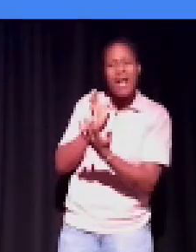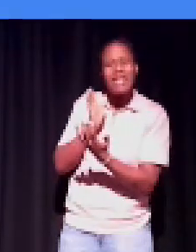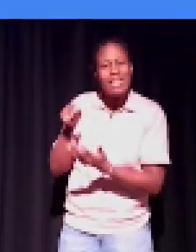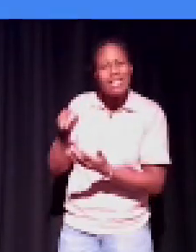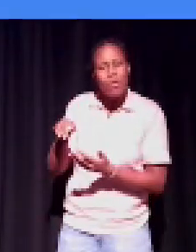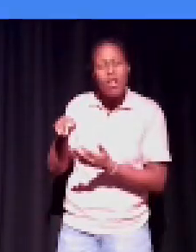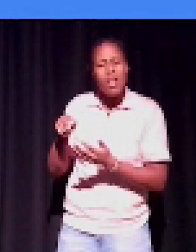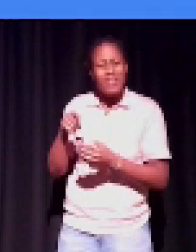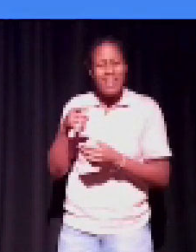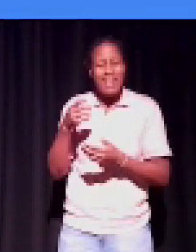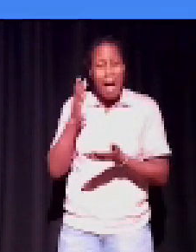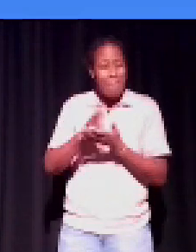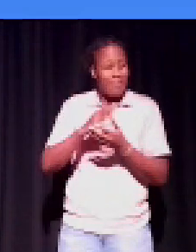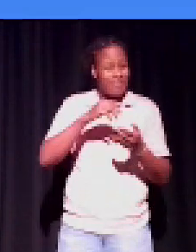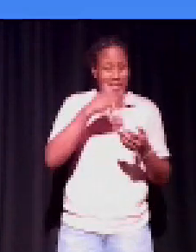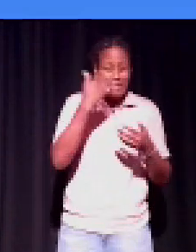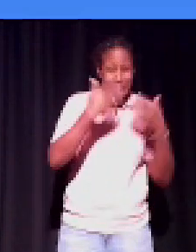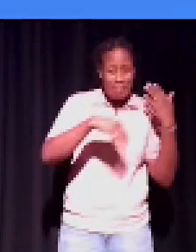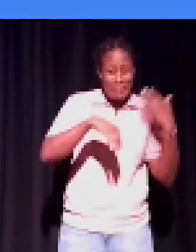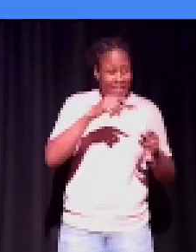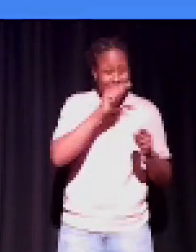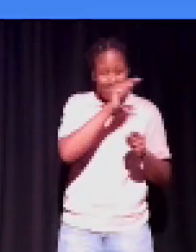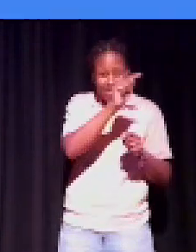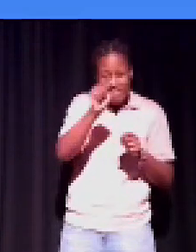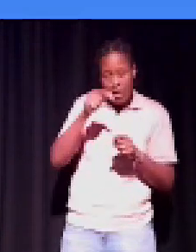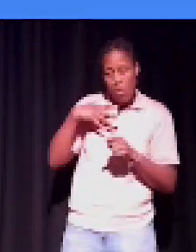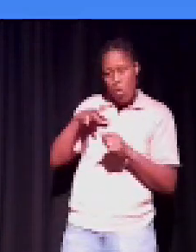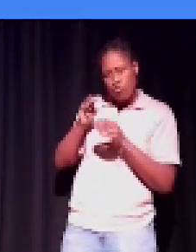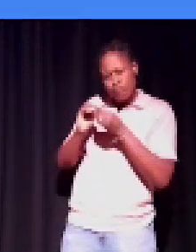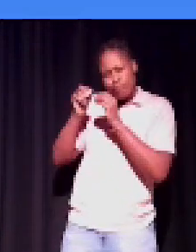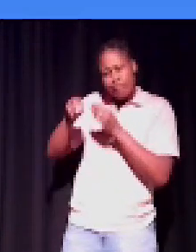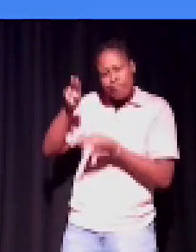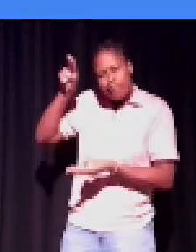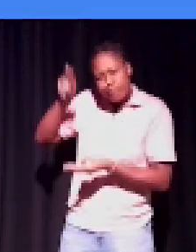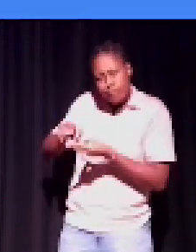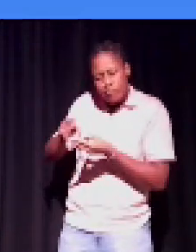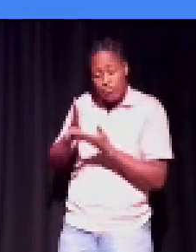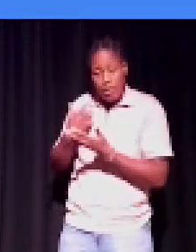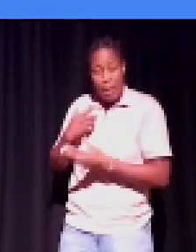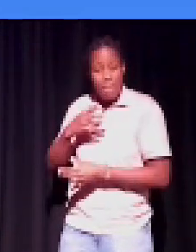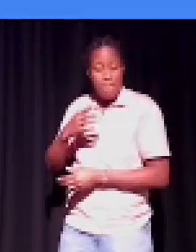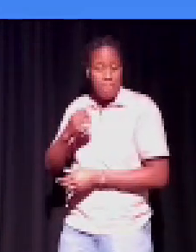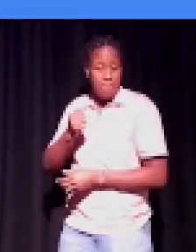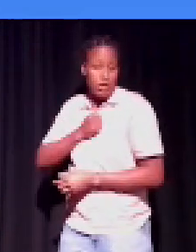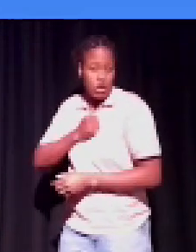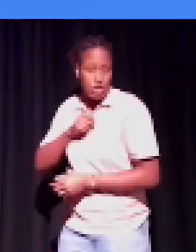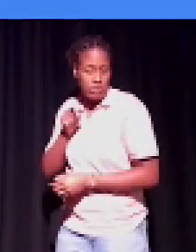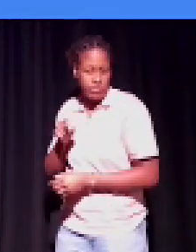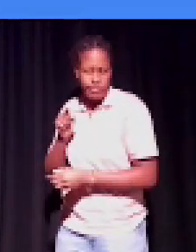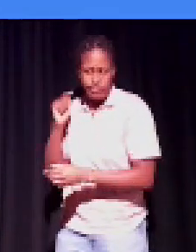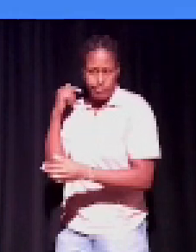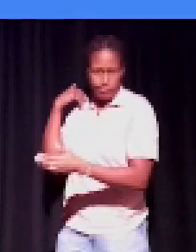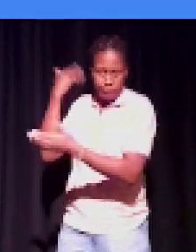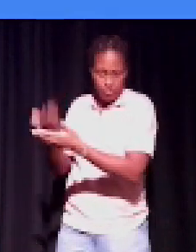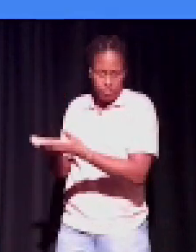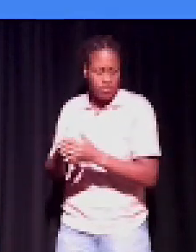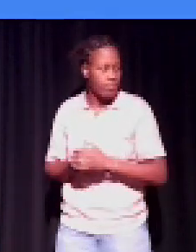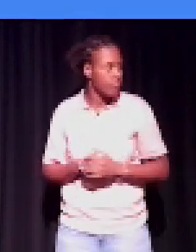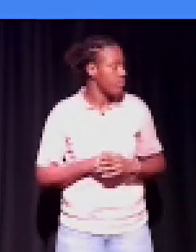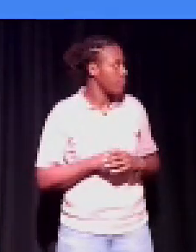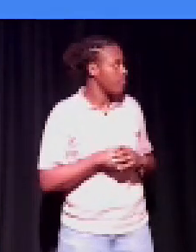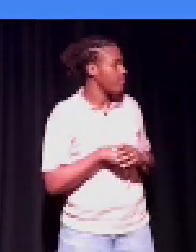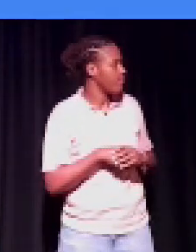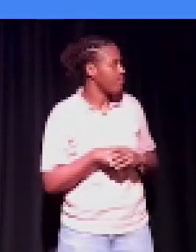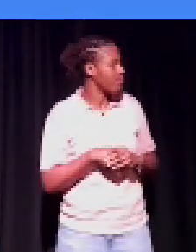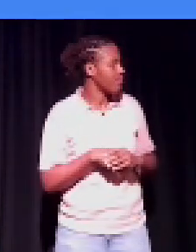cheaper, which is something that I'm fairly passionate about and have been for a while. So if we've got the slides up,